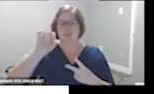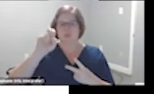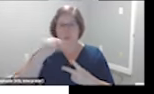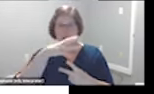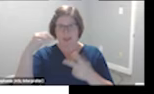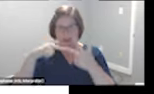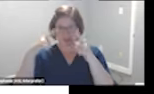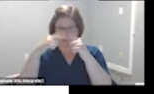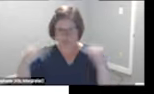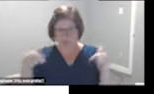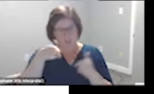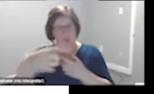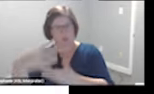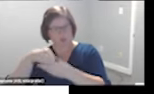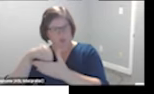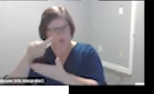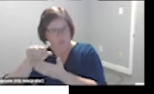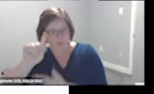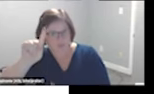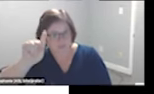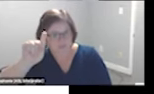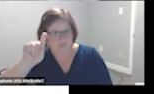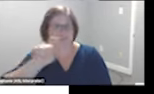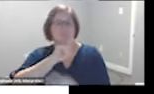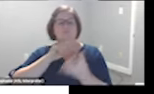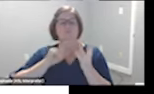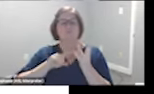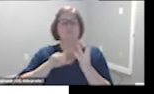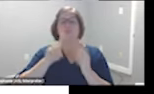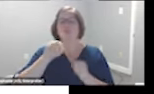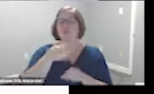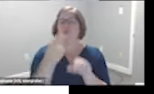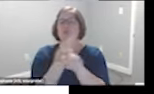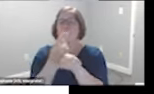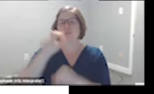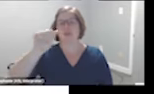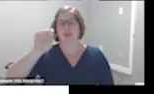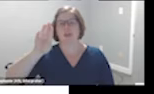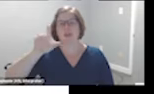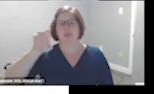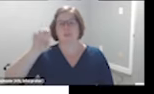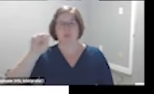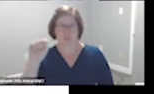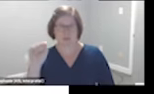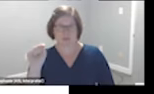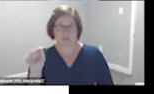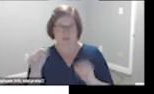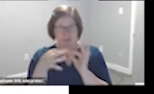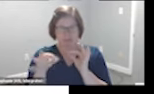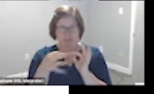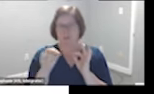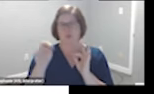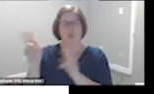use ableist sayings or co-opt disability identity language? So for example, the Hubble Space Telescope